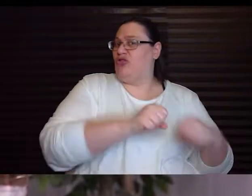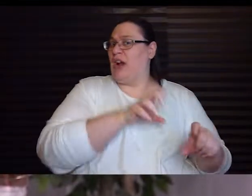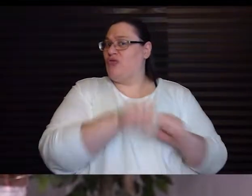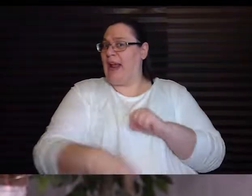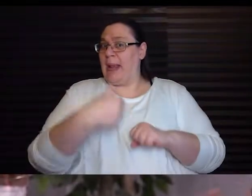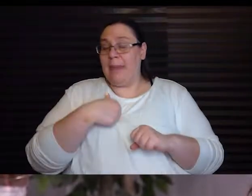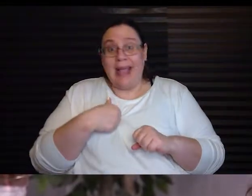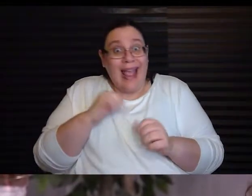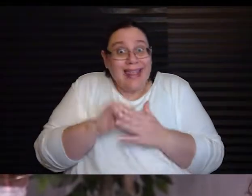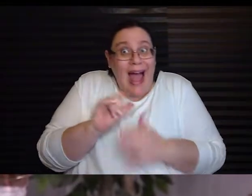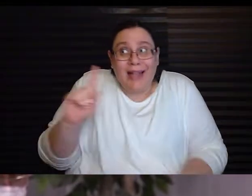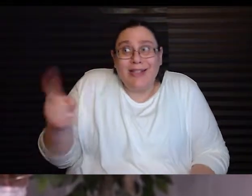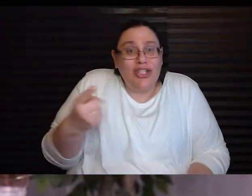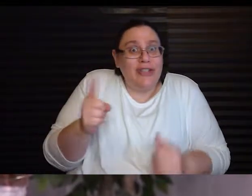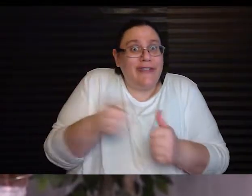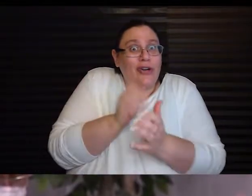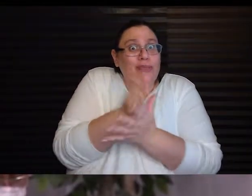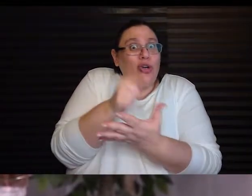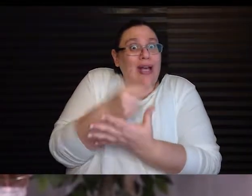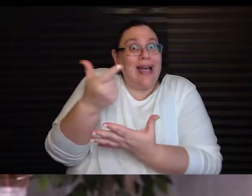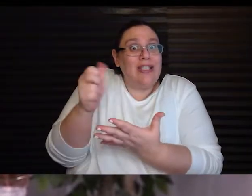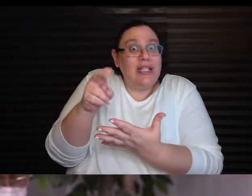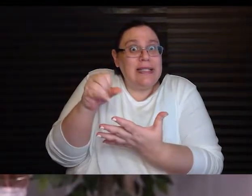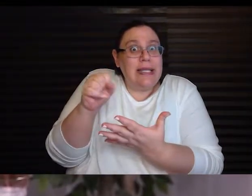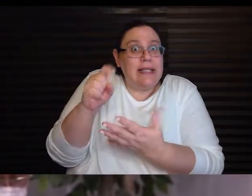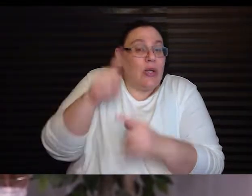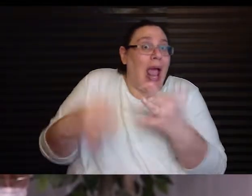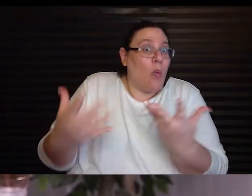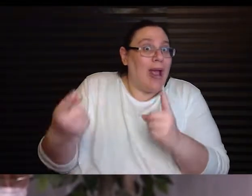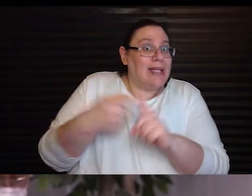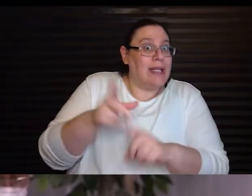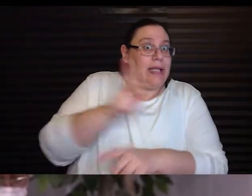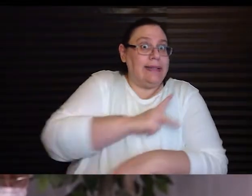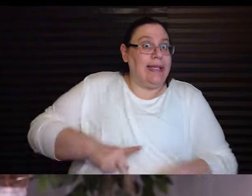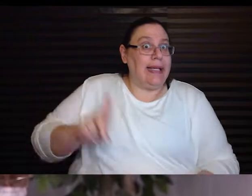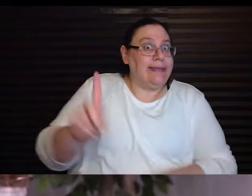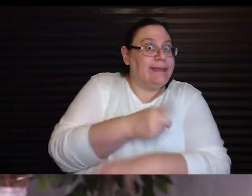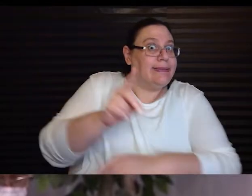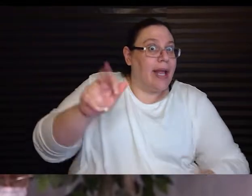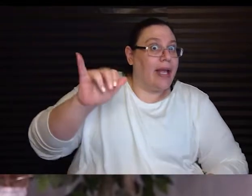rape. And that's just in the book of Genesis. Wait until you see what happens with King David.